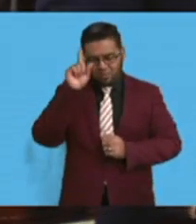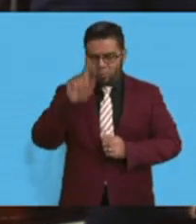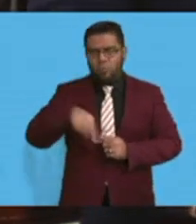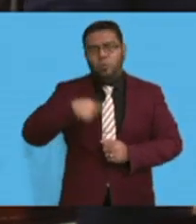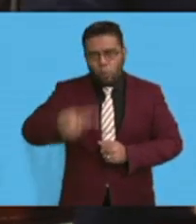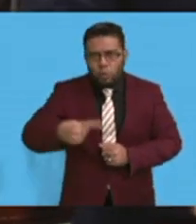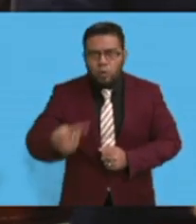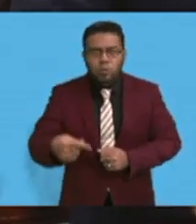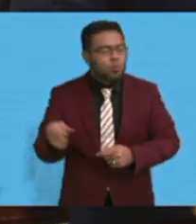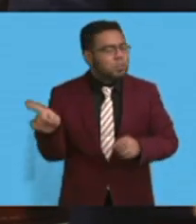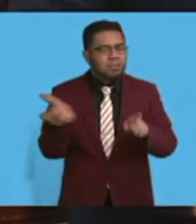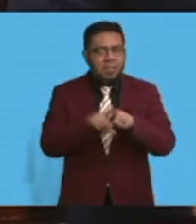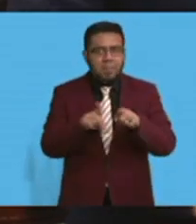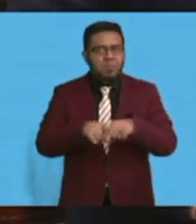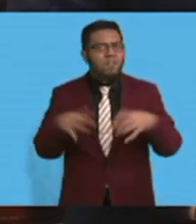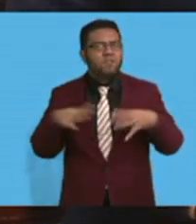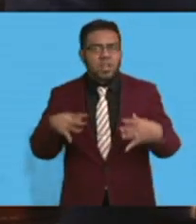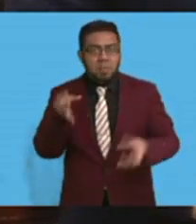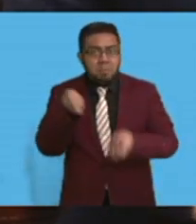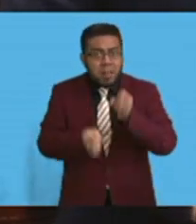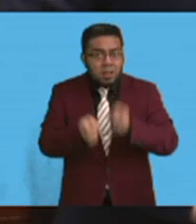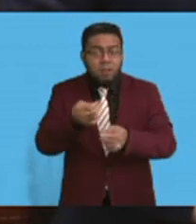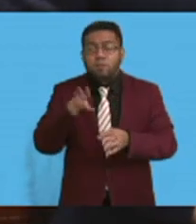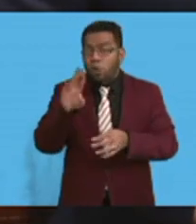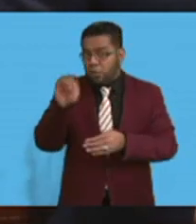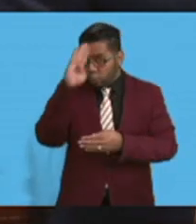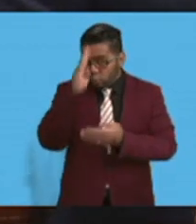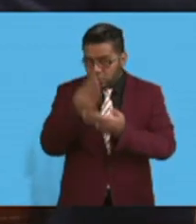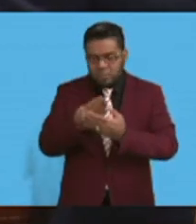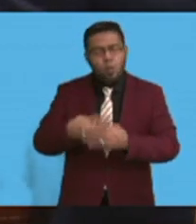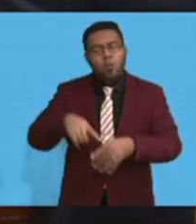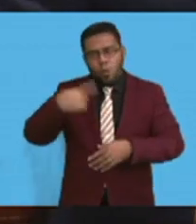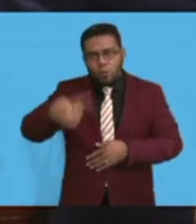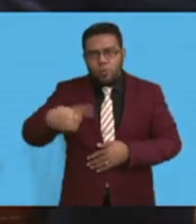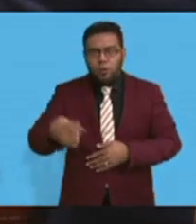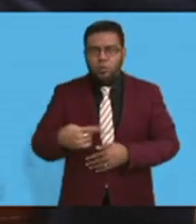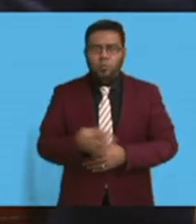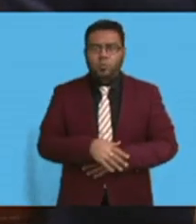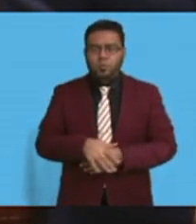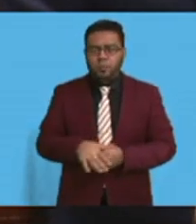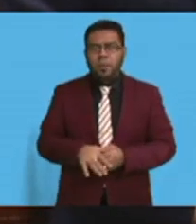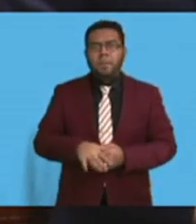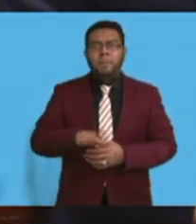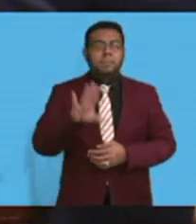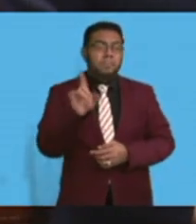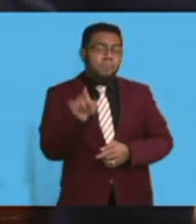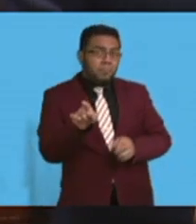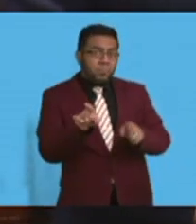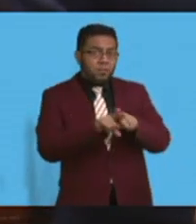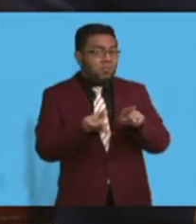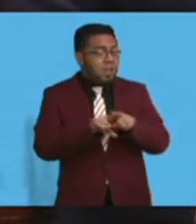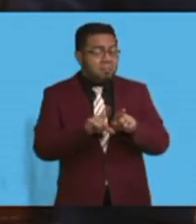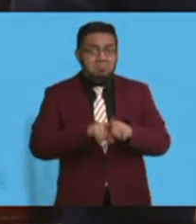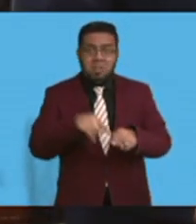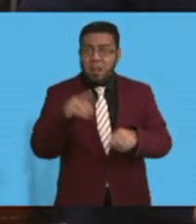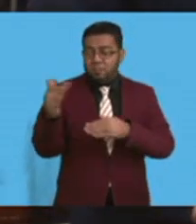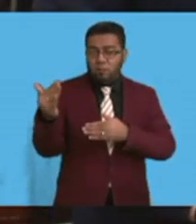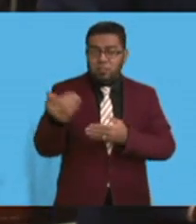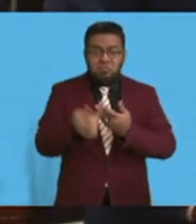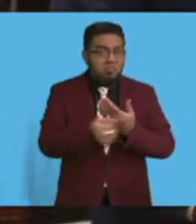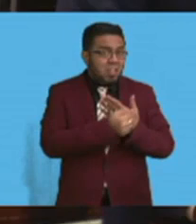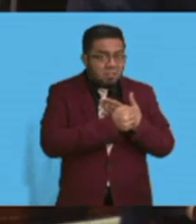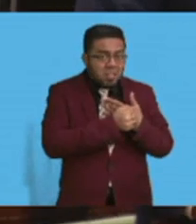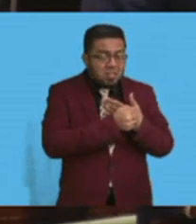for Year 1 students. Madam Speaker, Fijian schools must afford students the same level of safety and the same duty of care that they enjoy at home